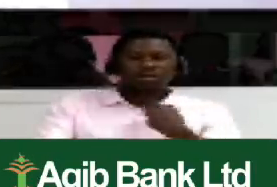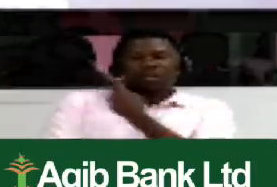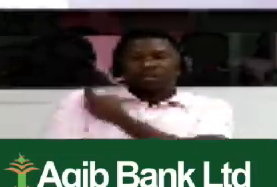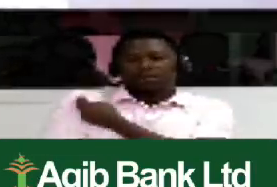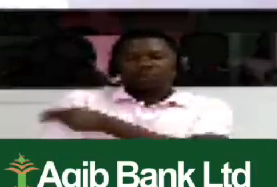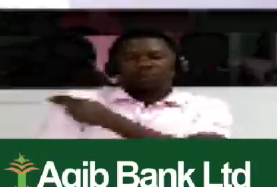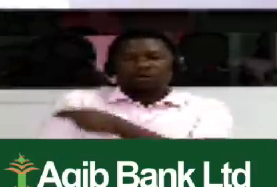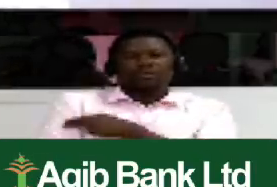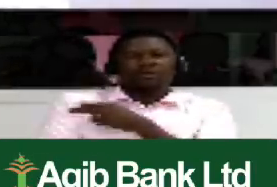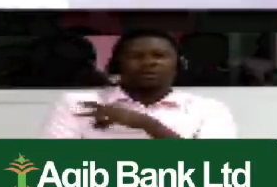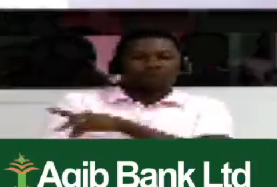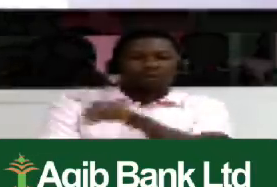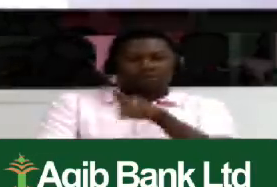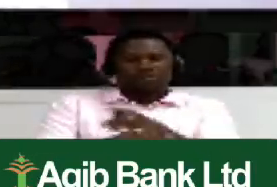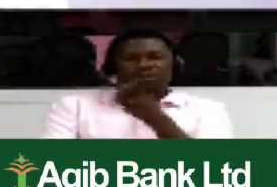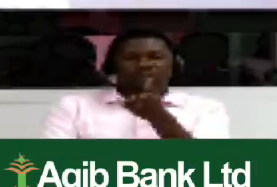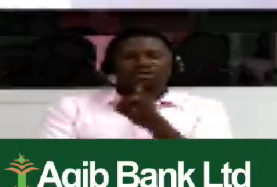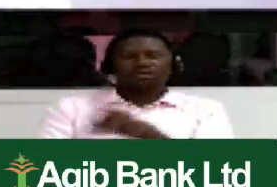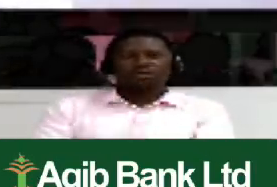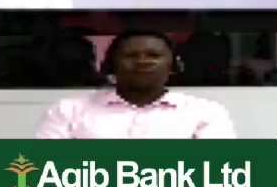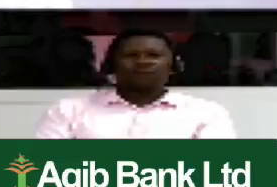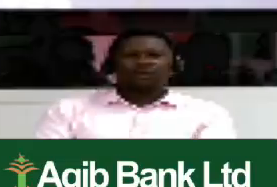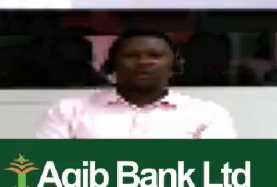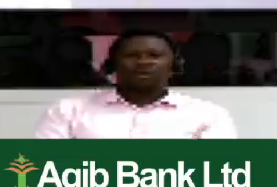center. Upon arrival,